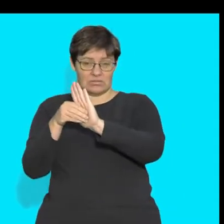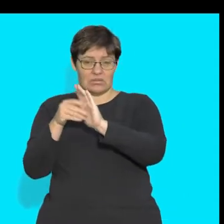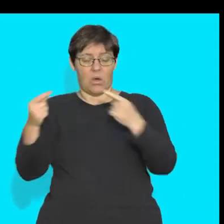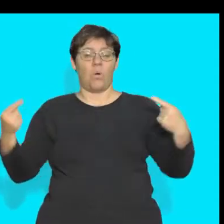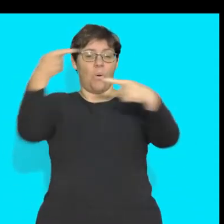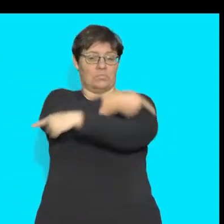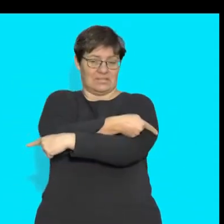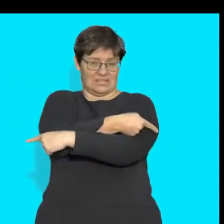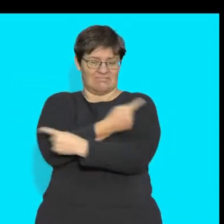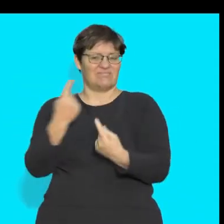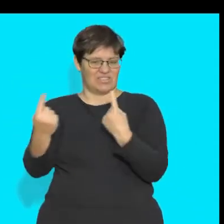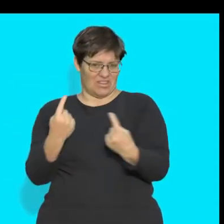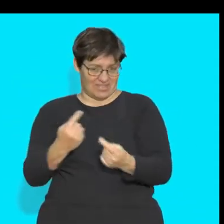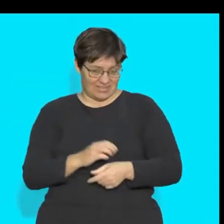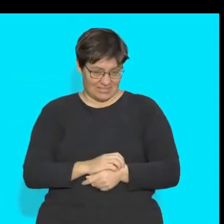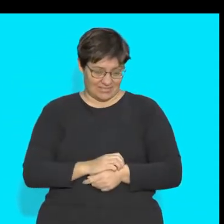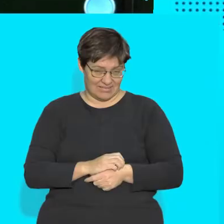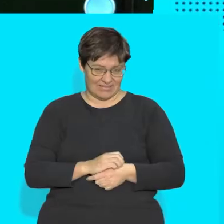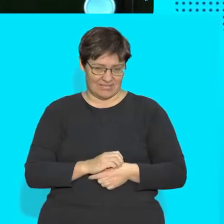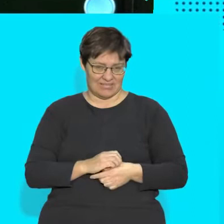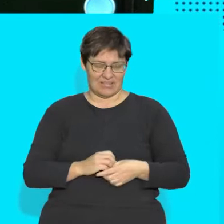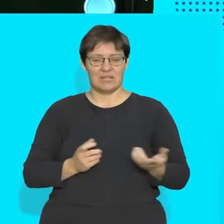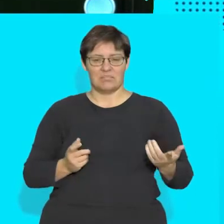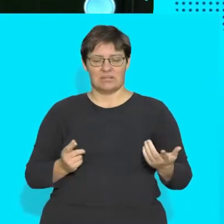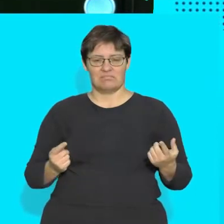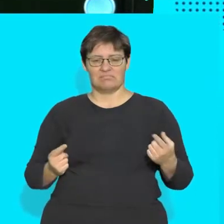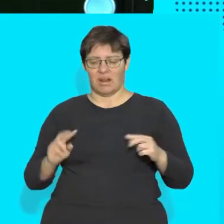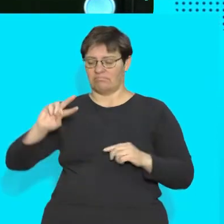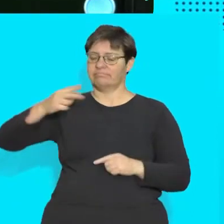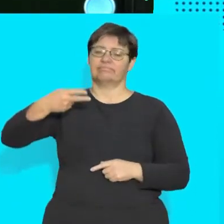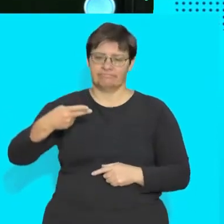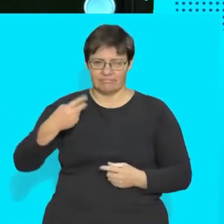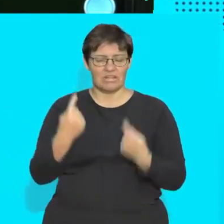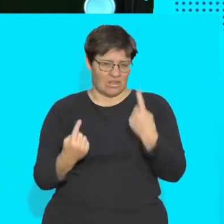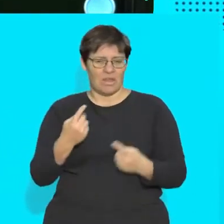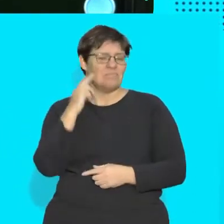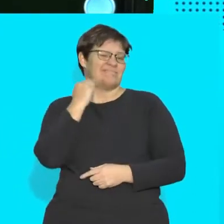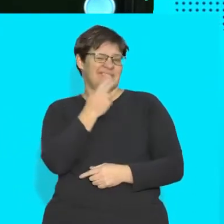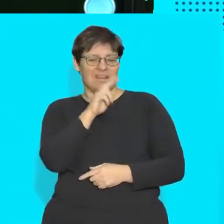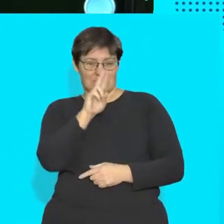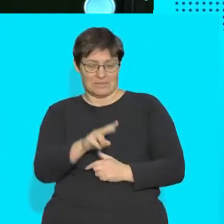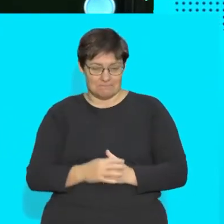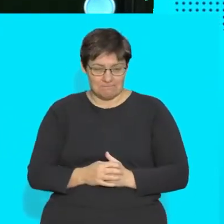the opposite of each other, basically. They're like the inverse of each other, which makes them quite nice.